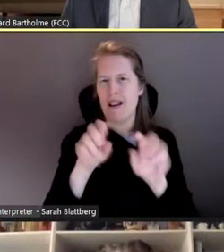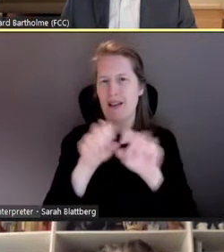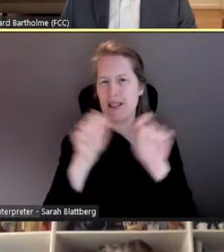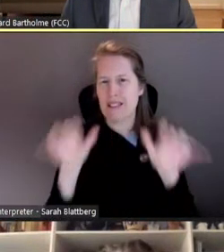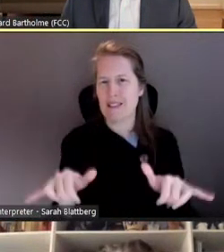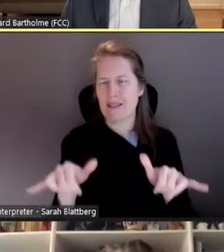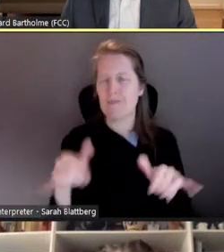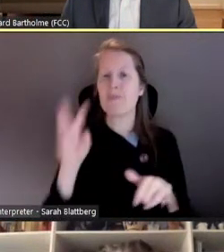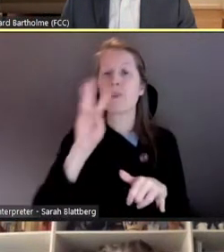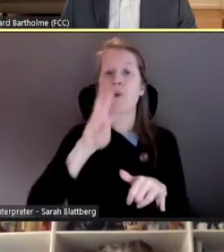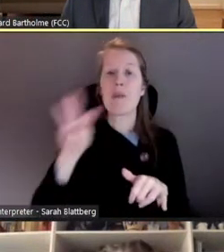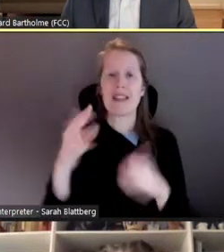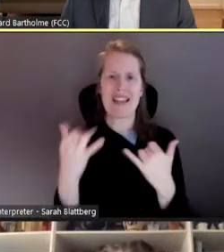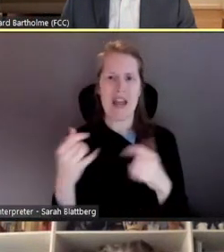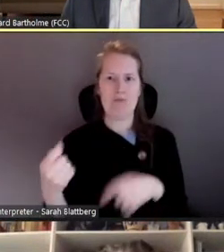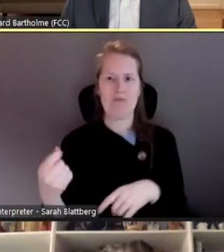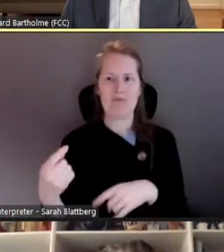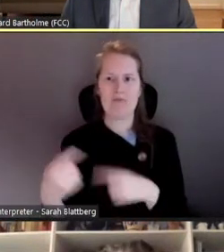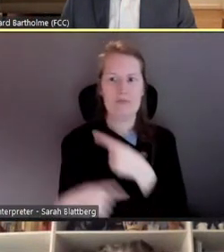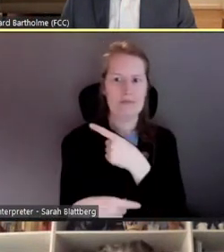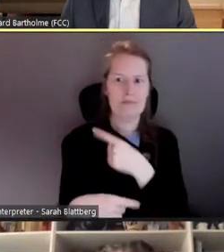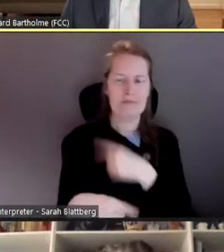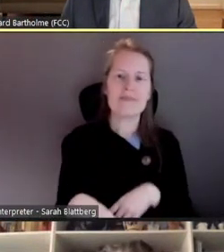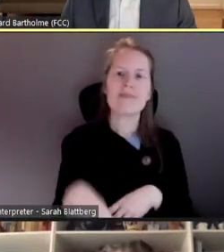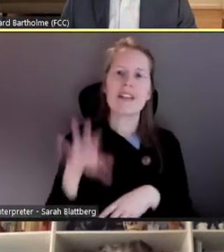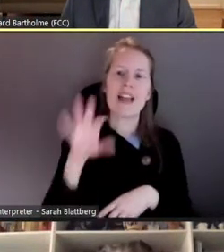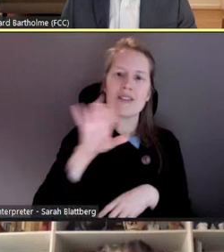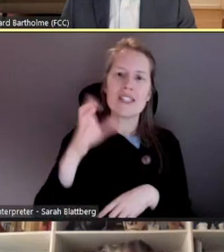link on the screen. It's